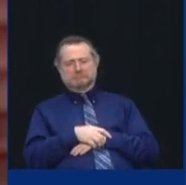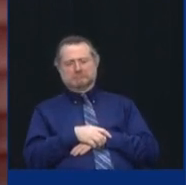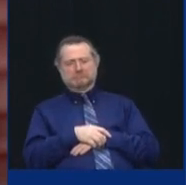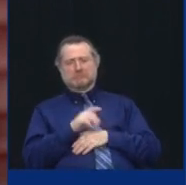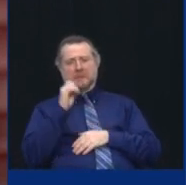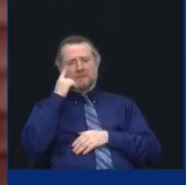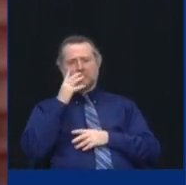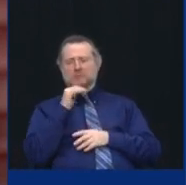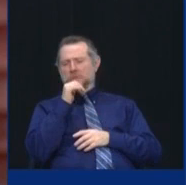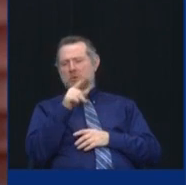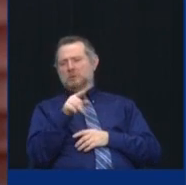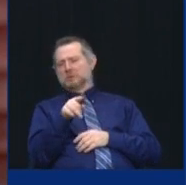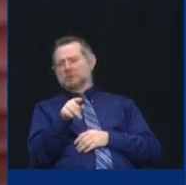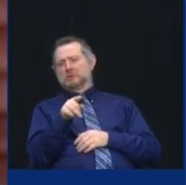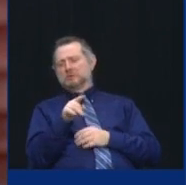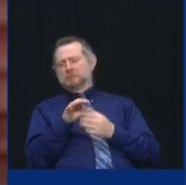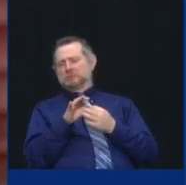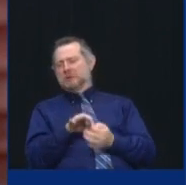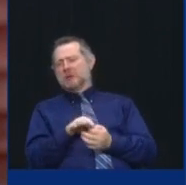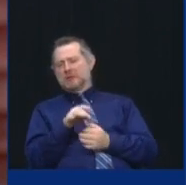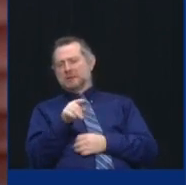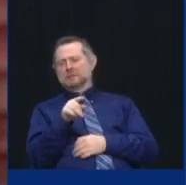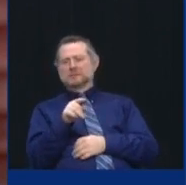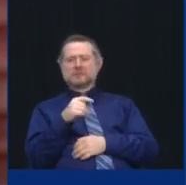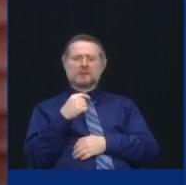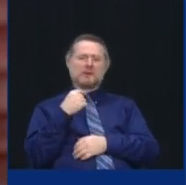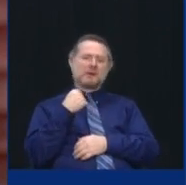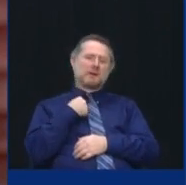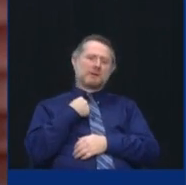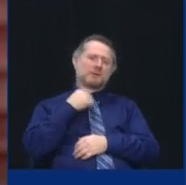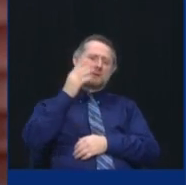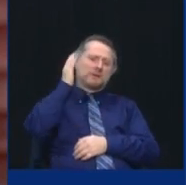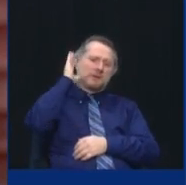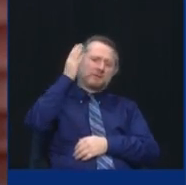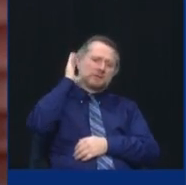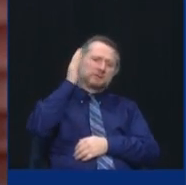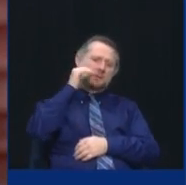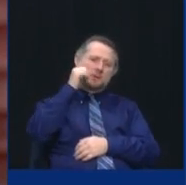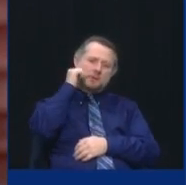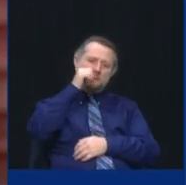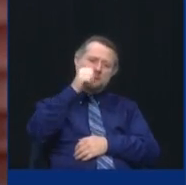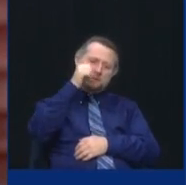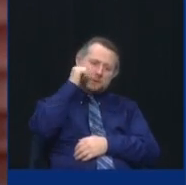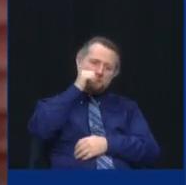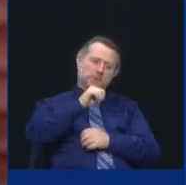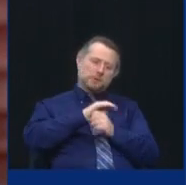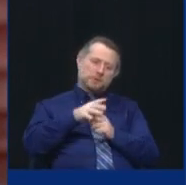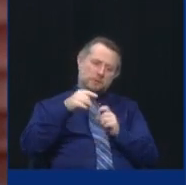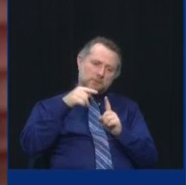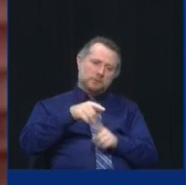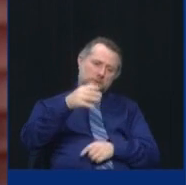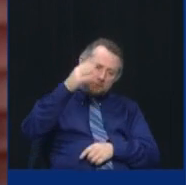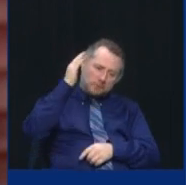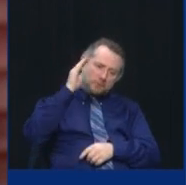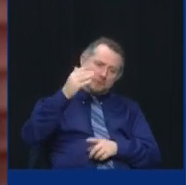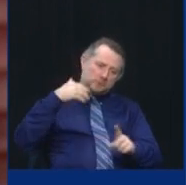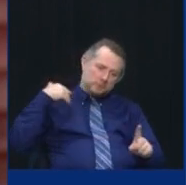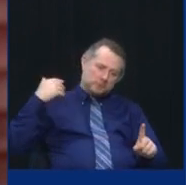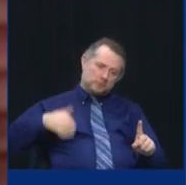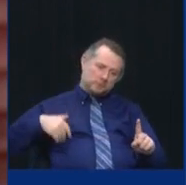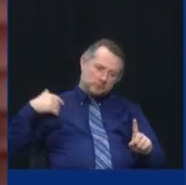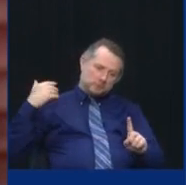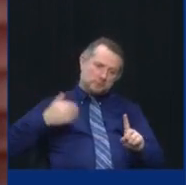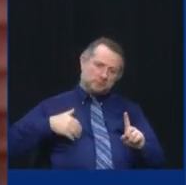with, you know, I did COVID briefings every day for like ever. It wasn't the